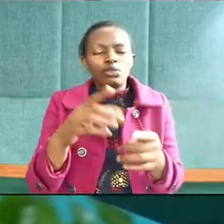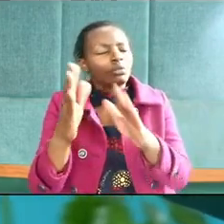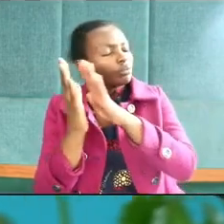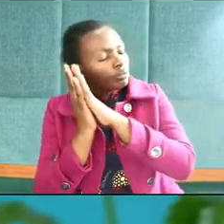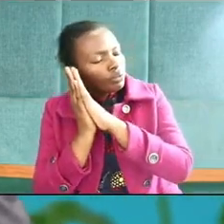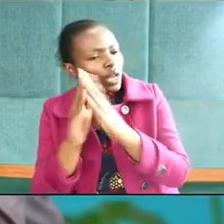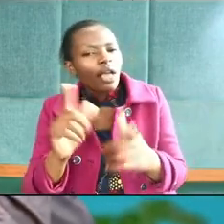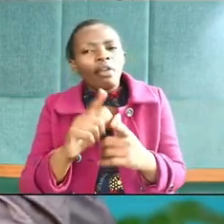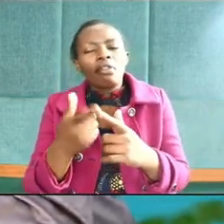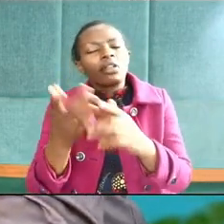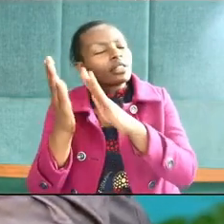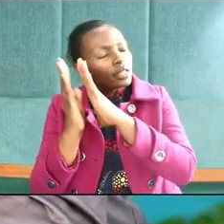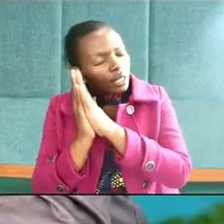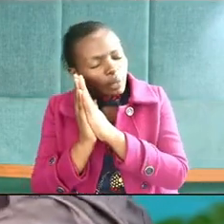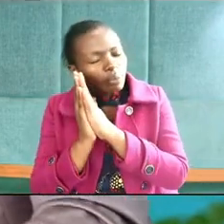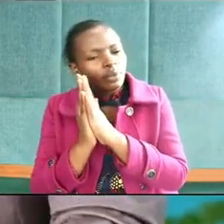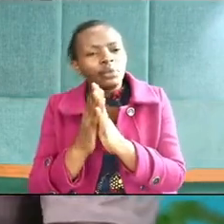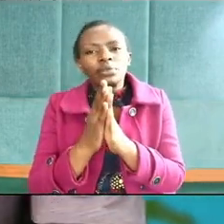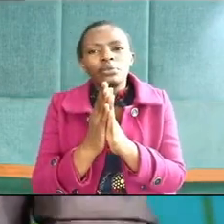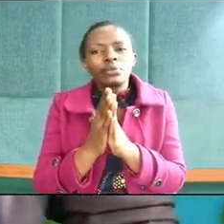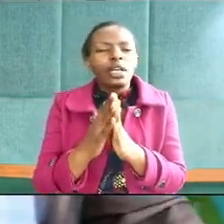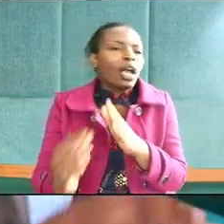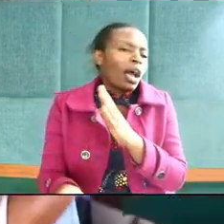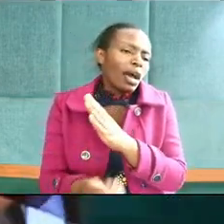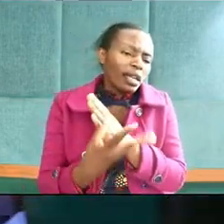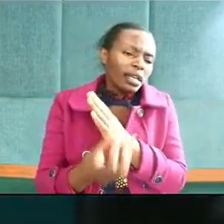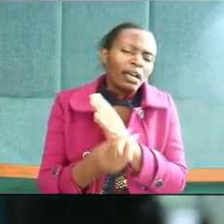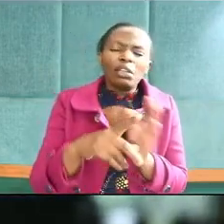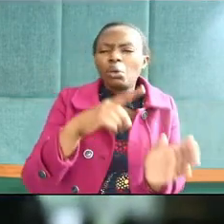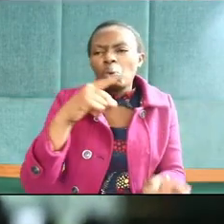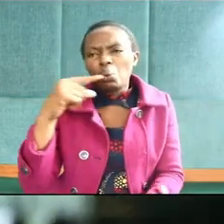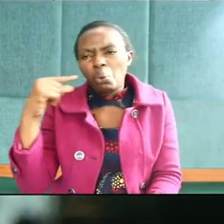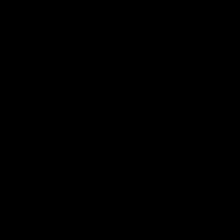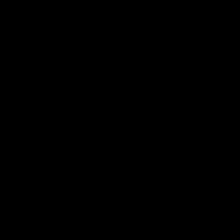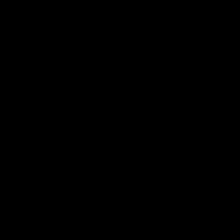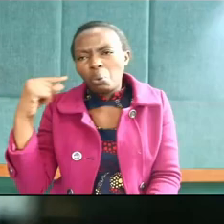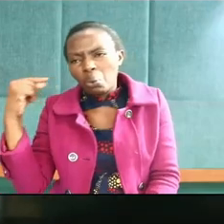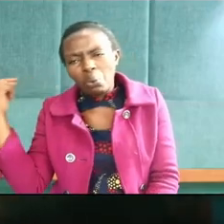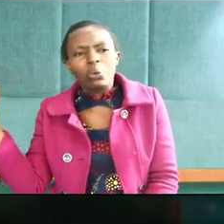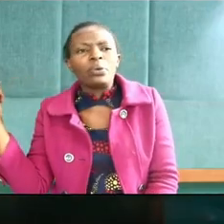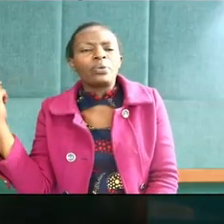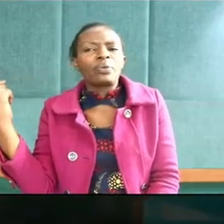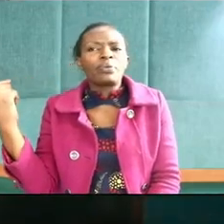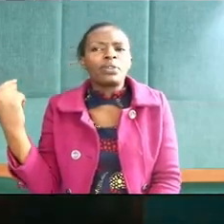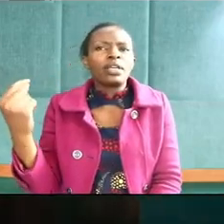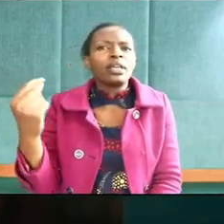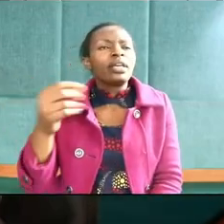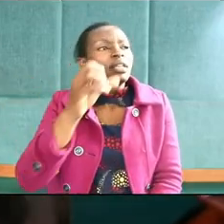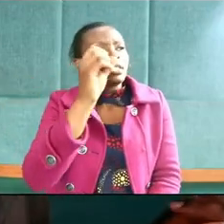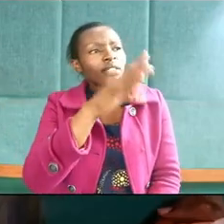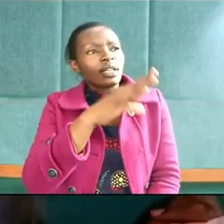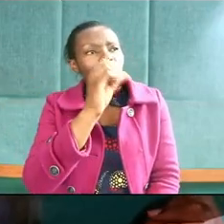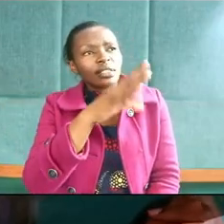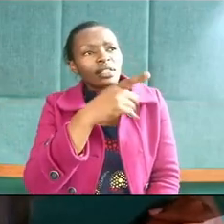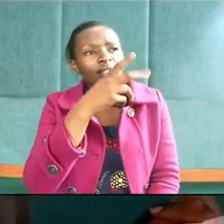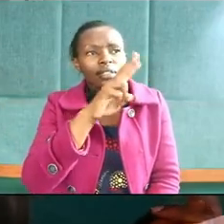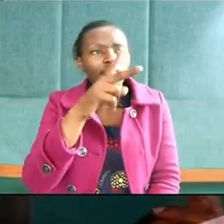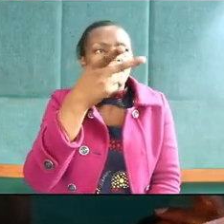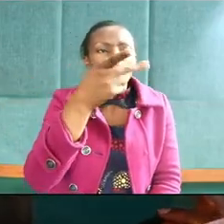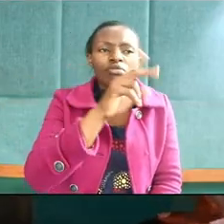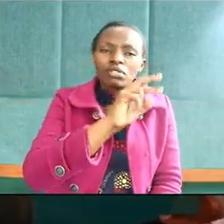their bedroom, sleep, early in the morning they are out. The son has never seen you at your